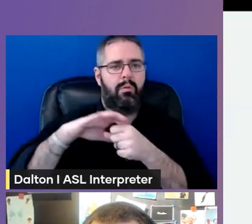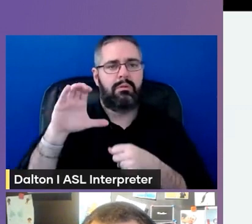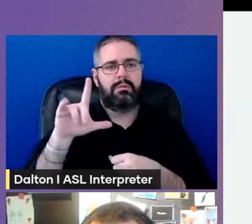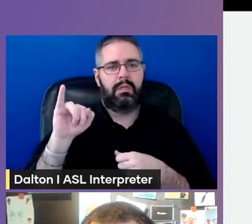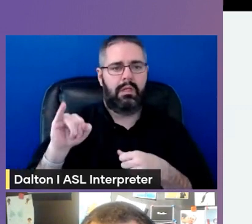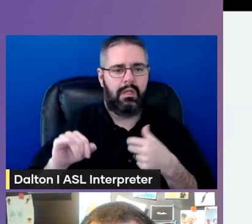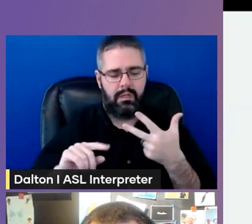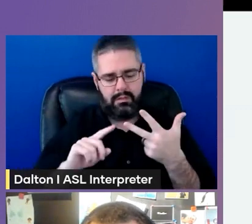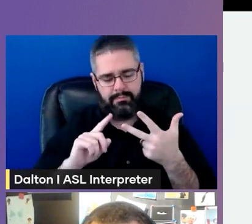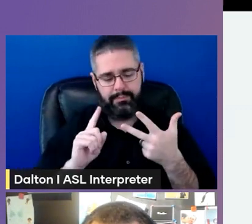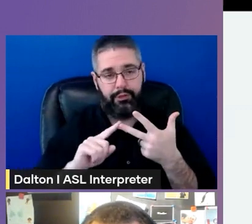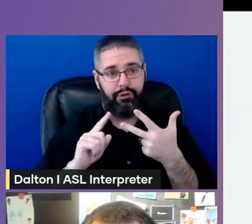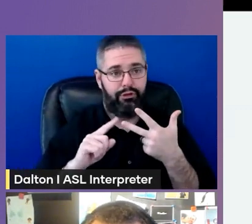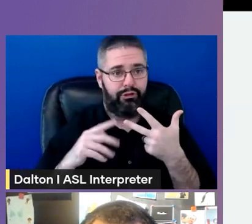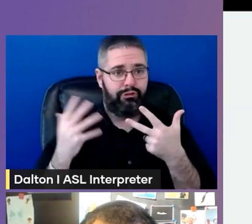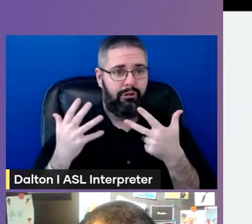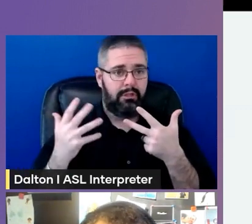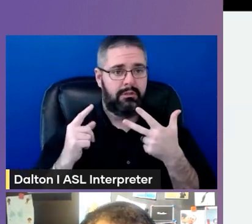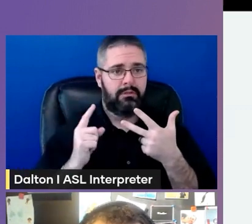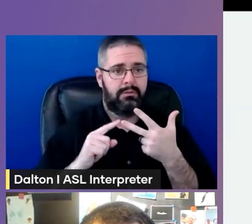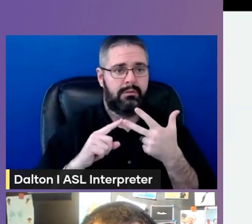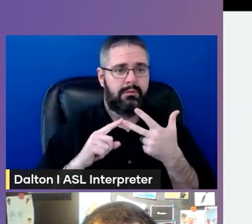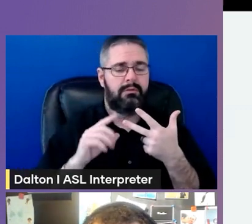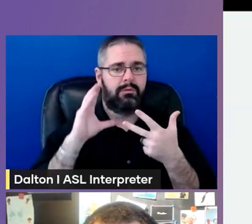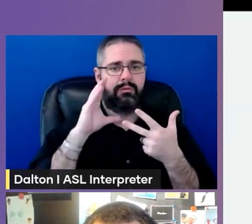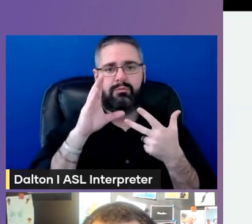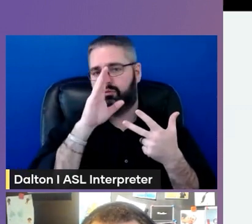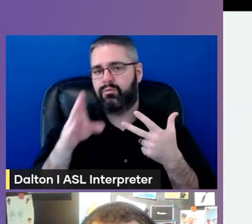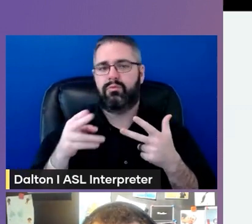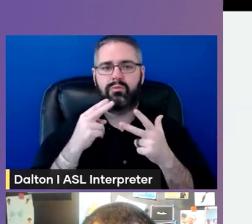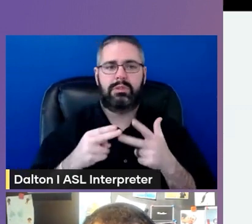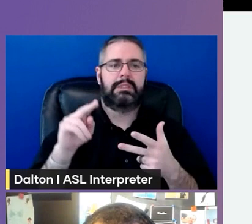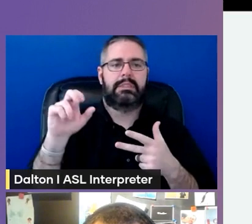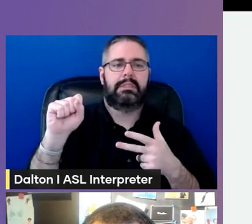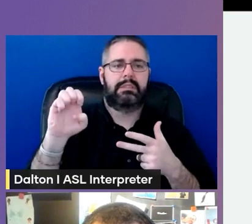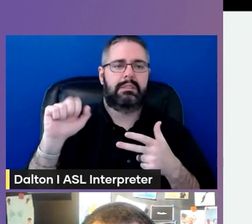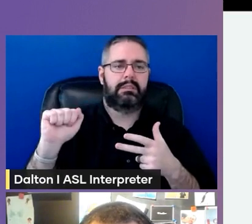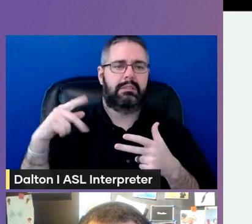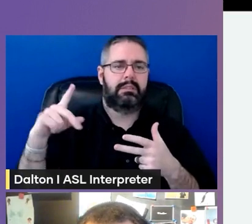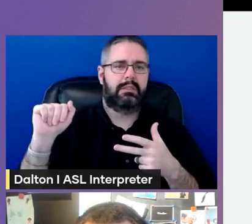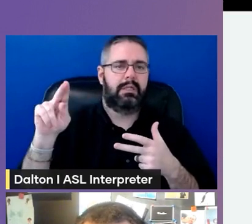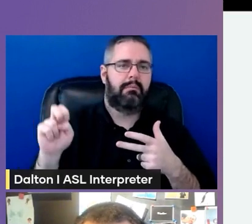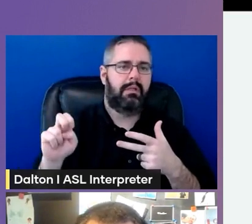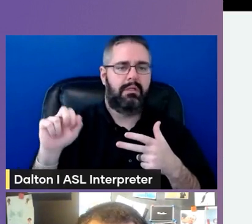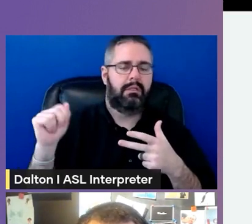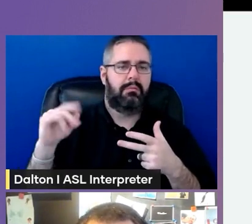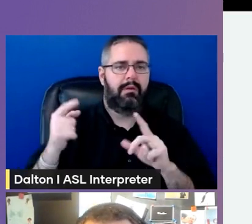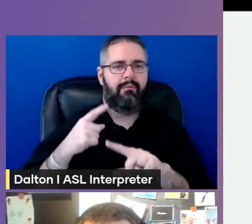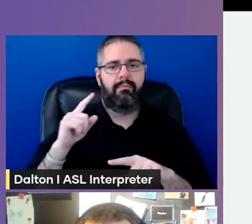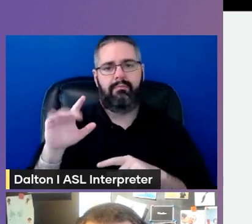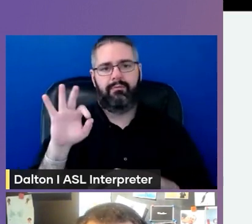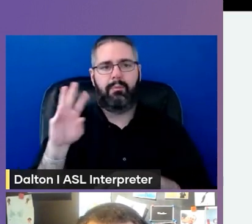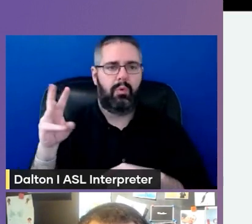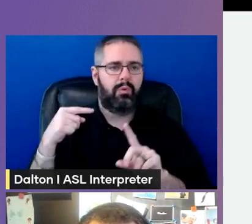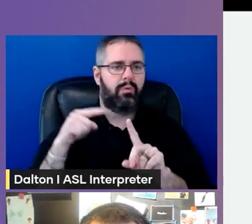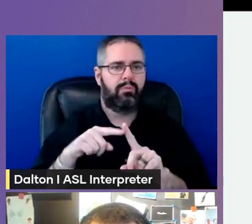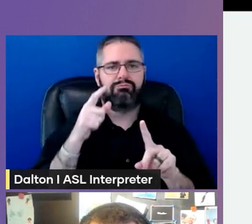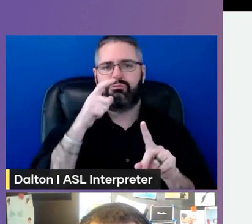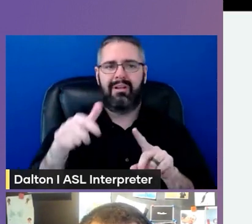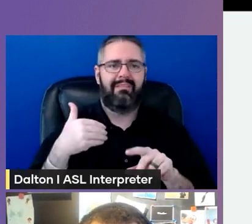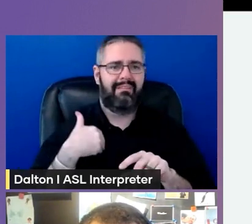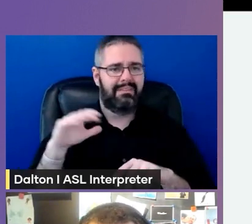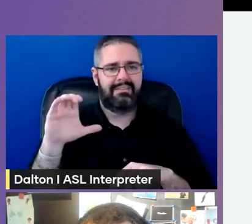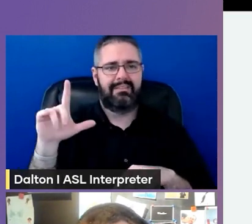one is we'll directly call the Seaplane API from the framework. So we don't need to have the